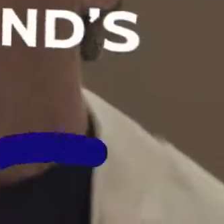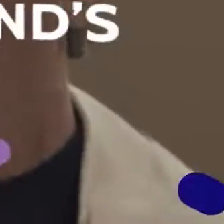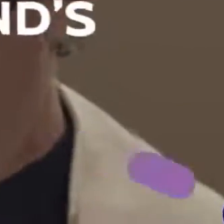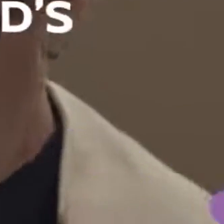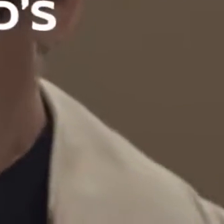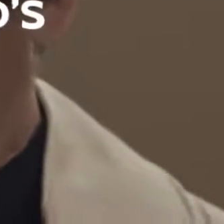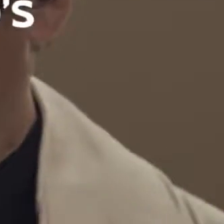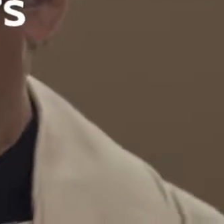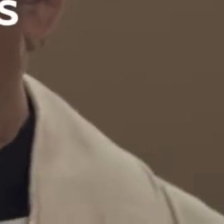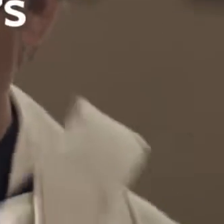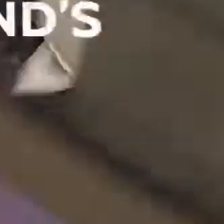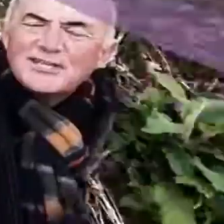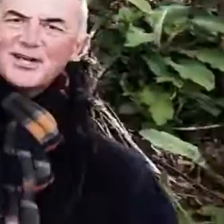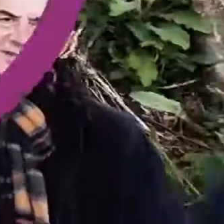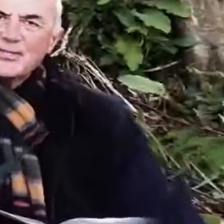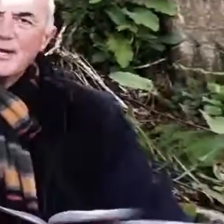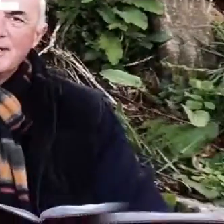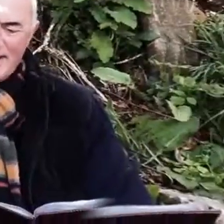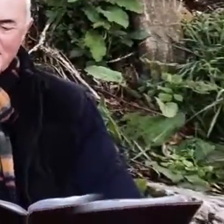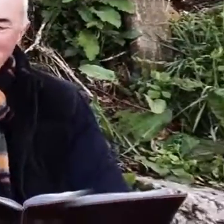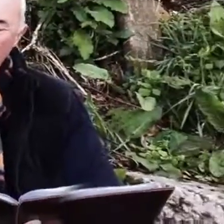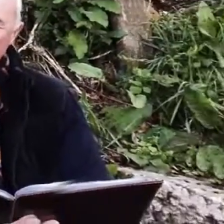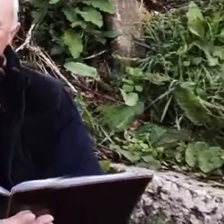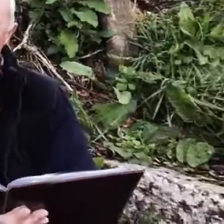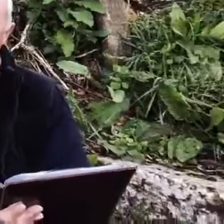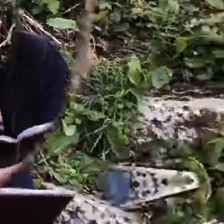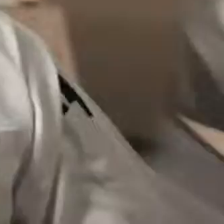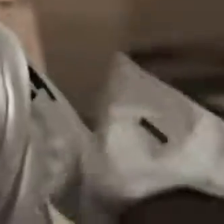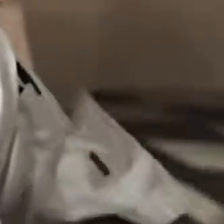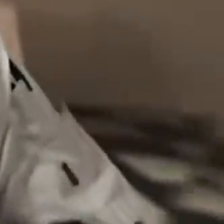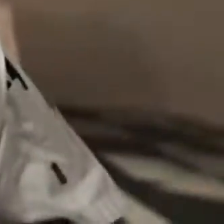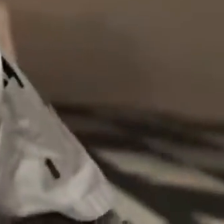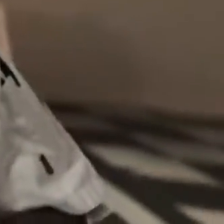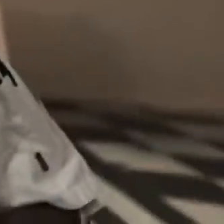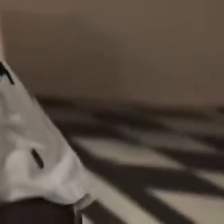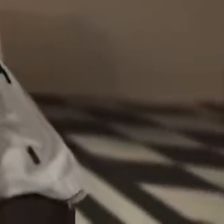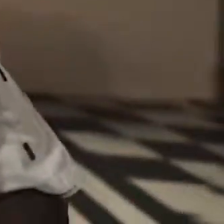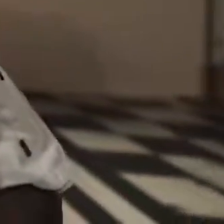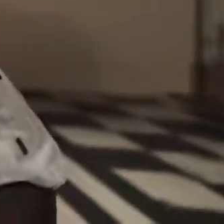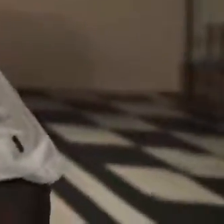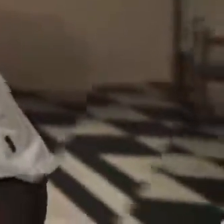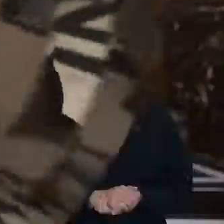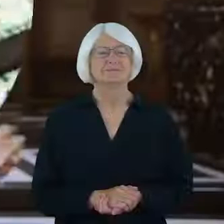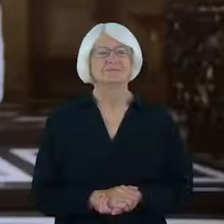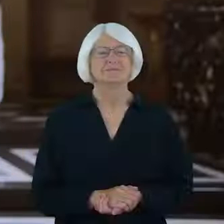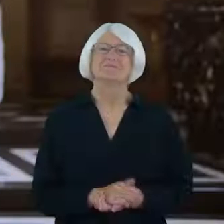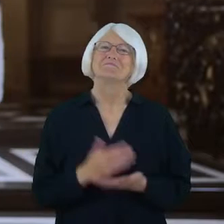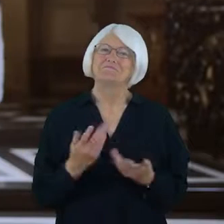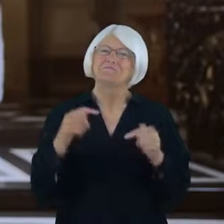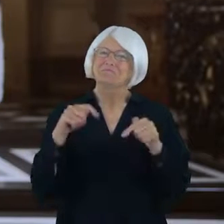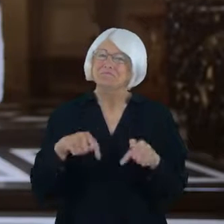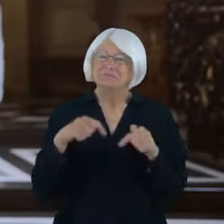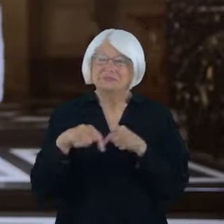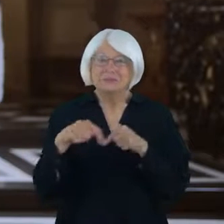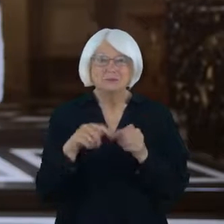life in us for the sake of the world. Jesus is alive today. Lord, in your mercy, hear our prayer. In